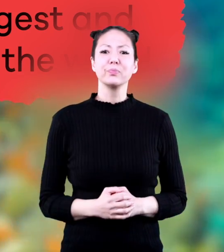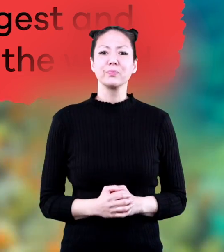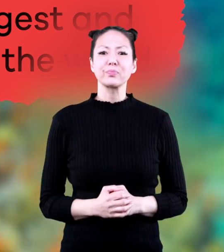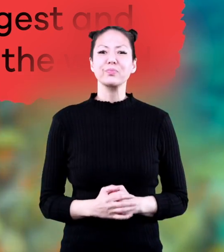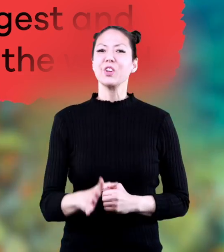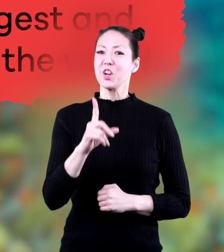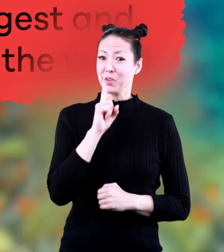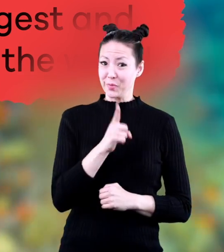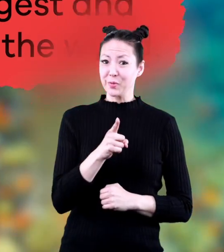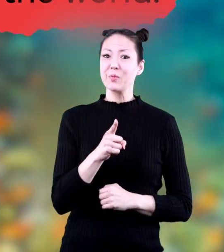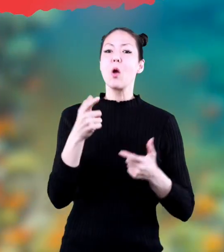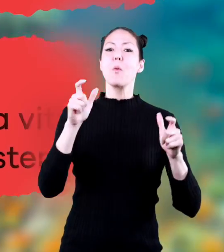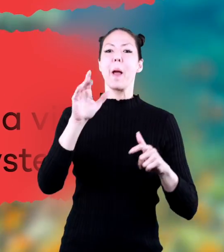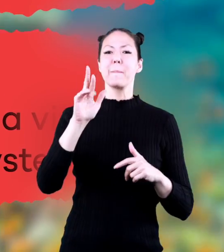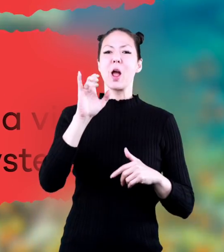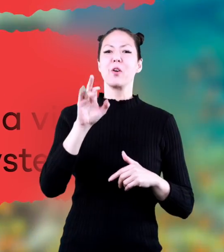world.